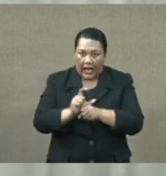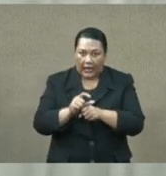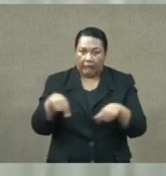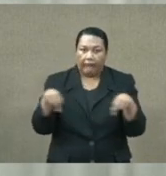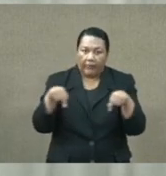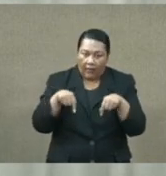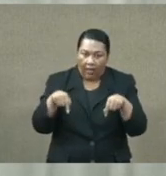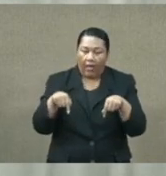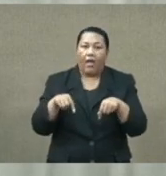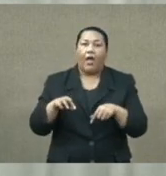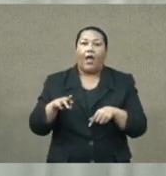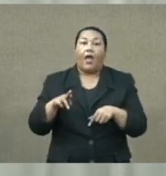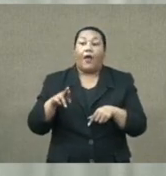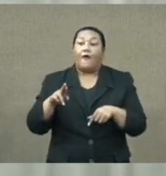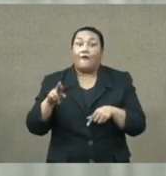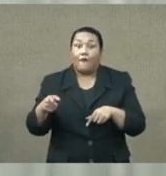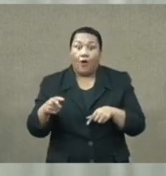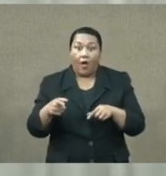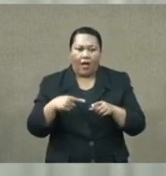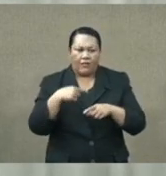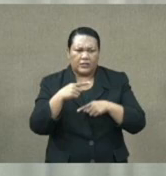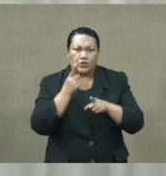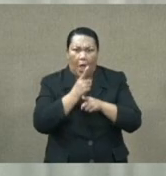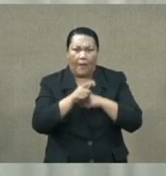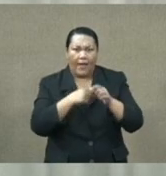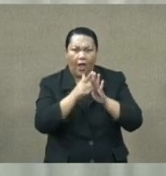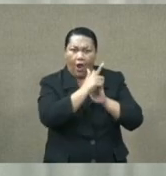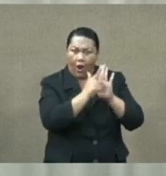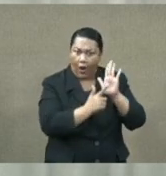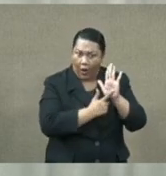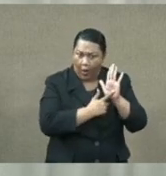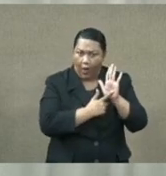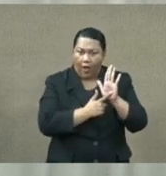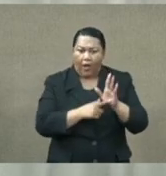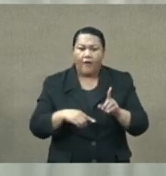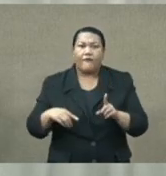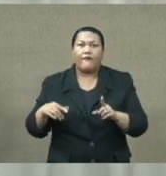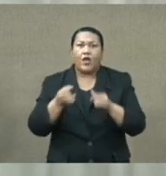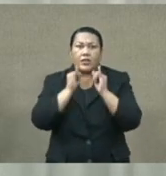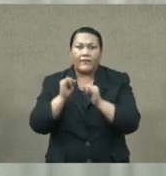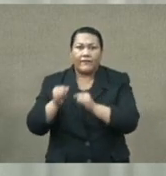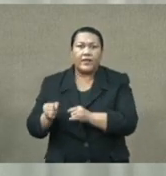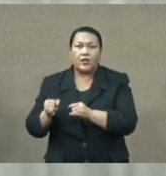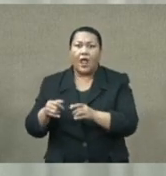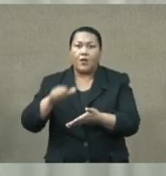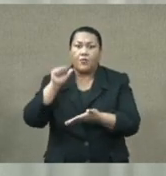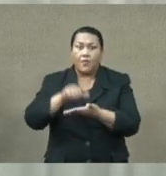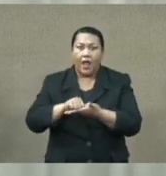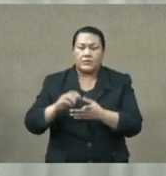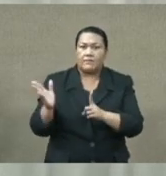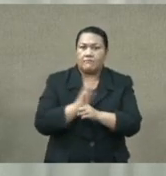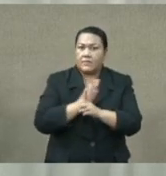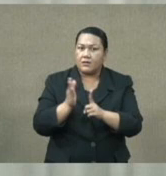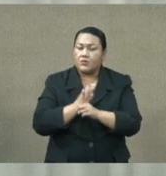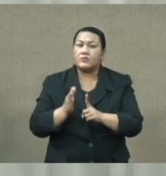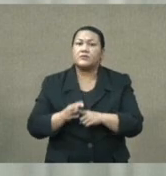law, did not hesitate to abuse individual rights, and did not listen to our plight as